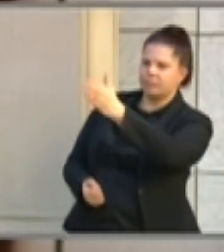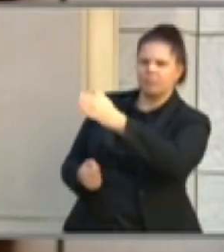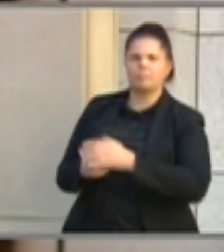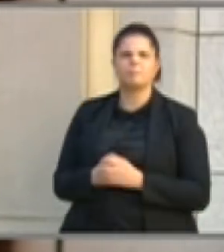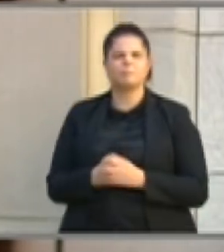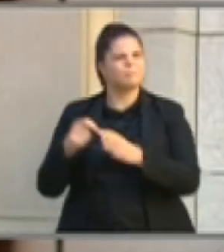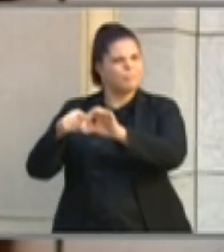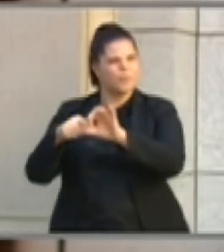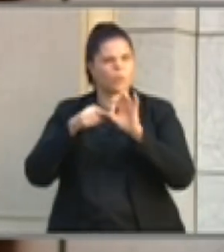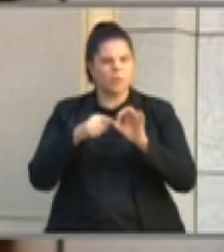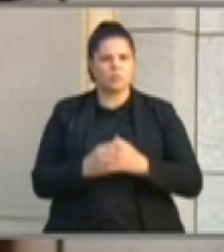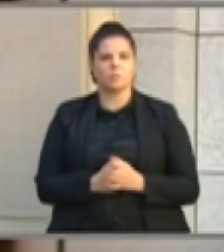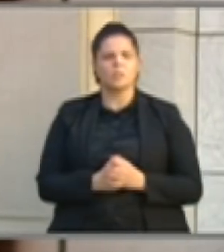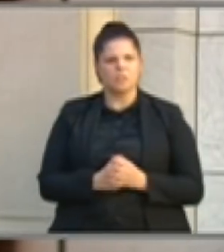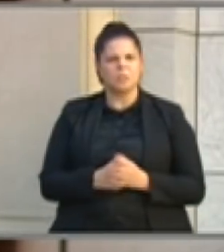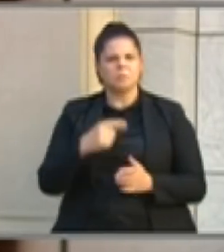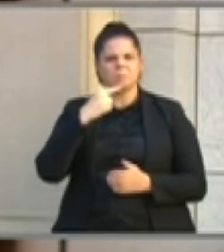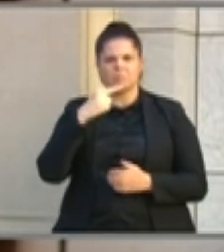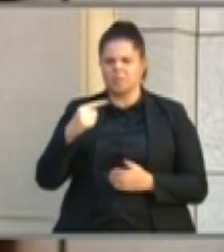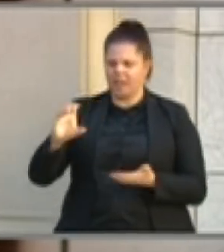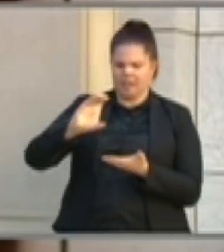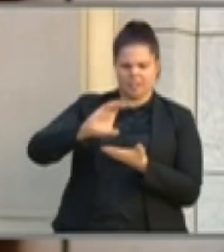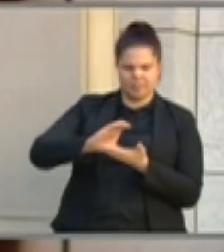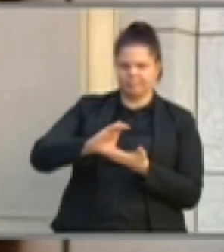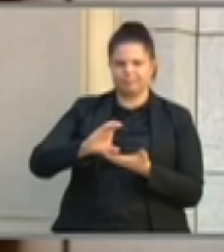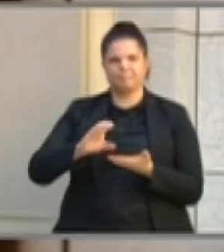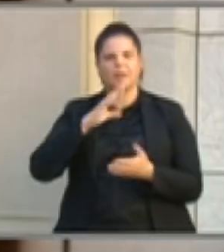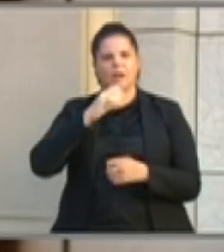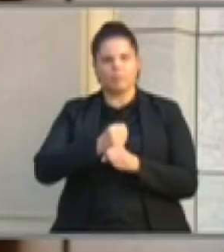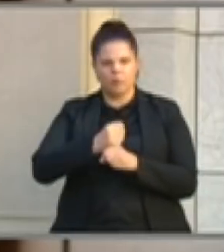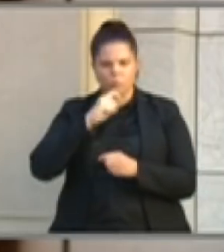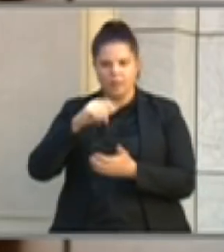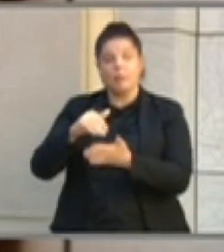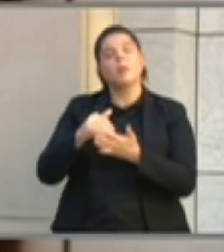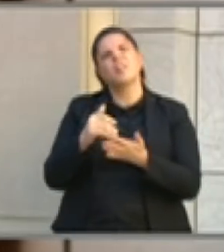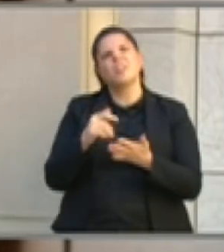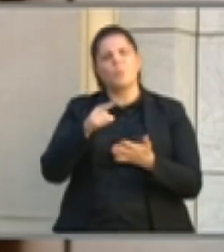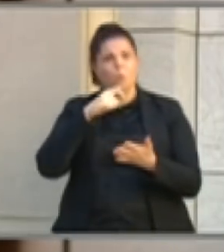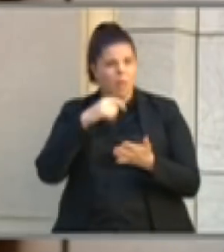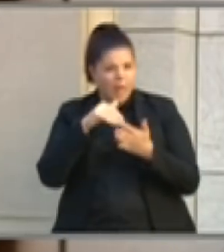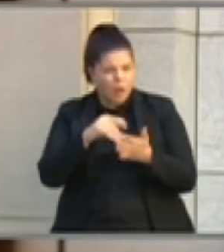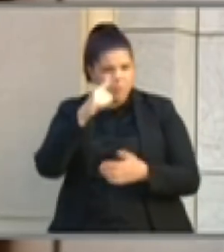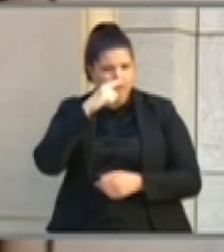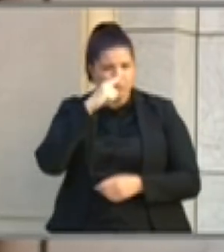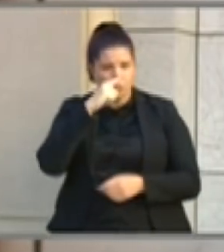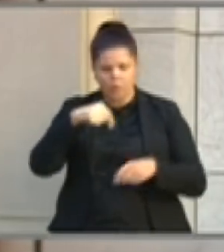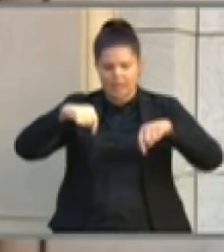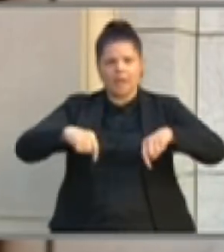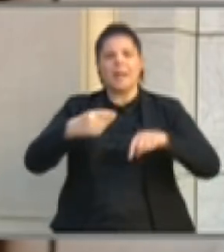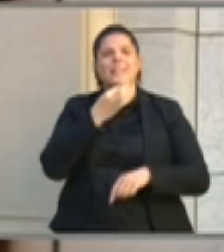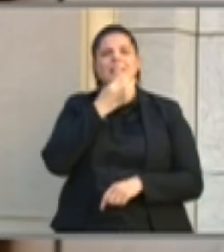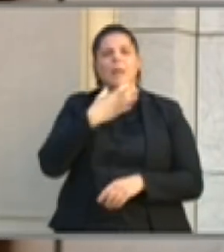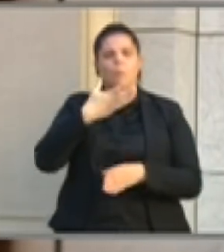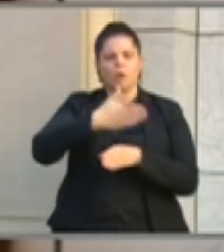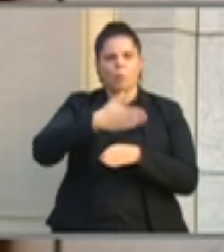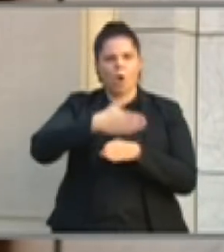of this wage subsidy? For example, if you're in Australia on a temporary work visa, will you be eligible for this